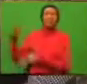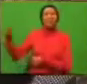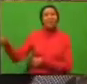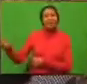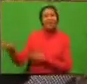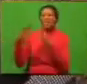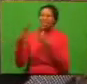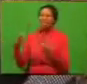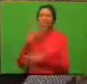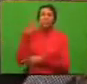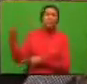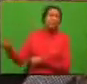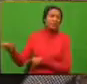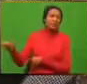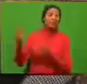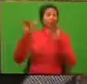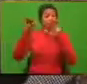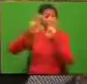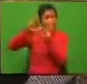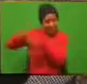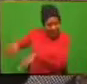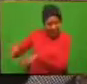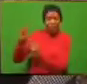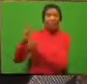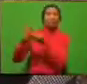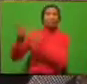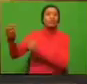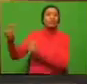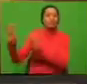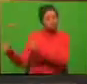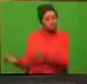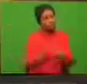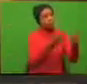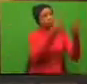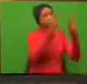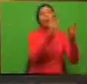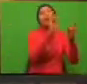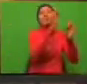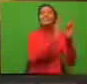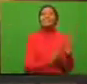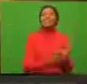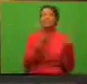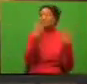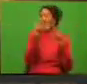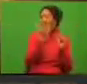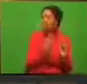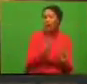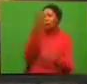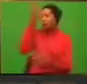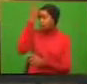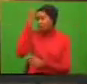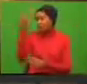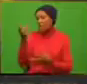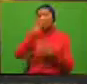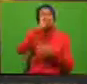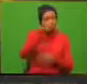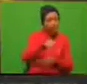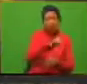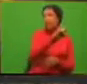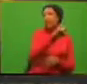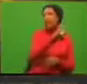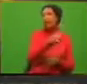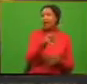poorly resourced. They leave rural areas, go to big cities like Cape Town, Durban,